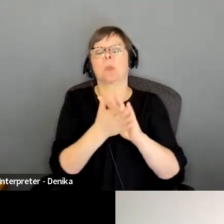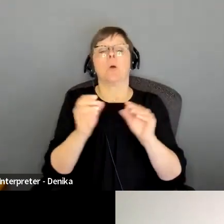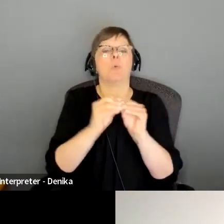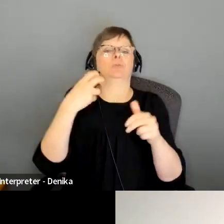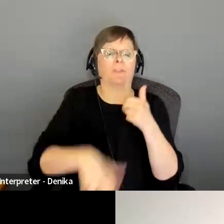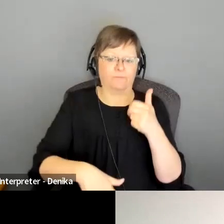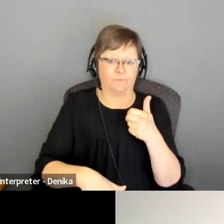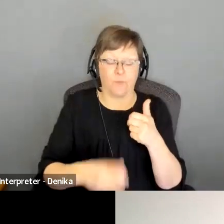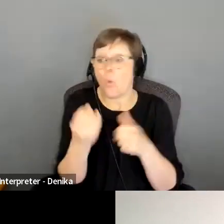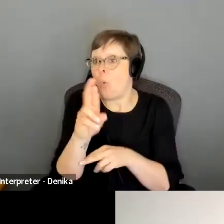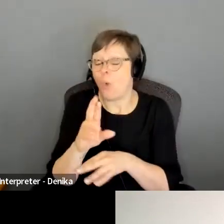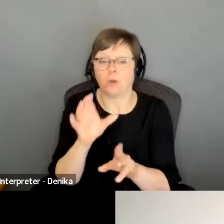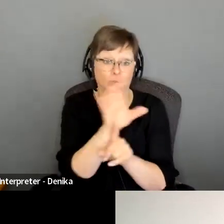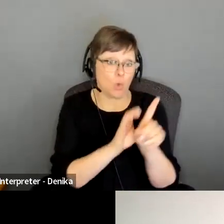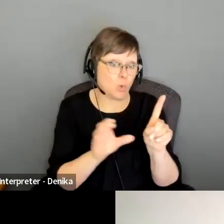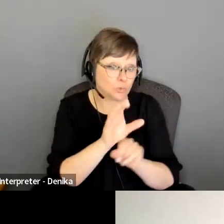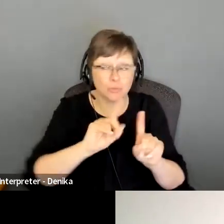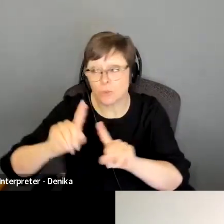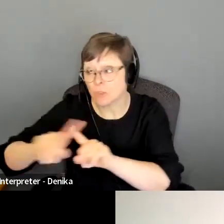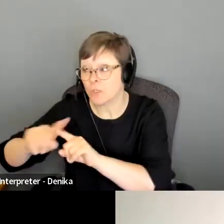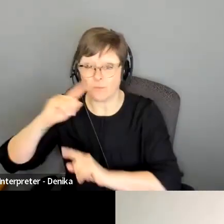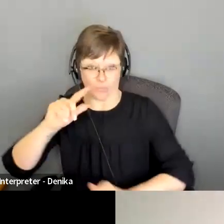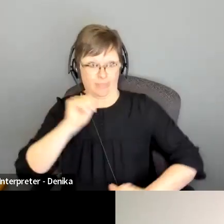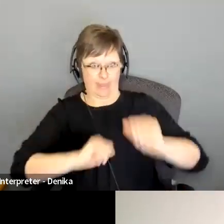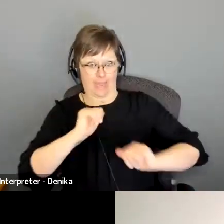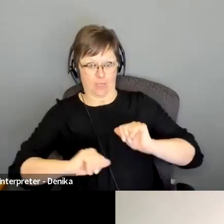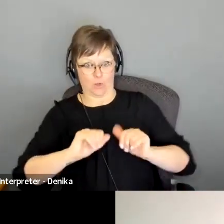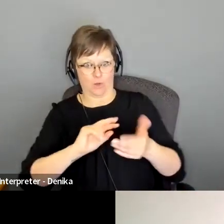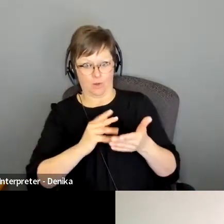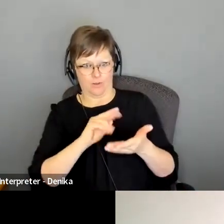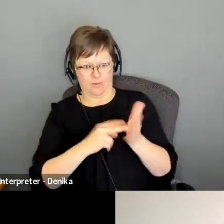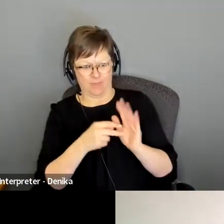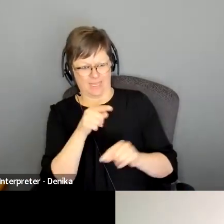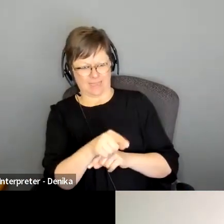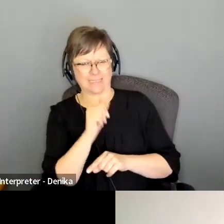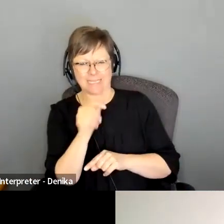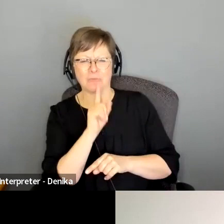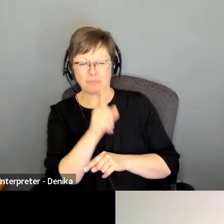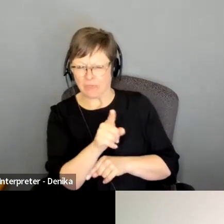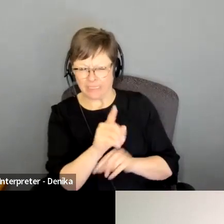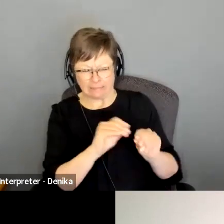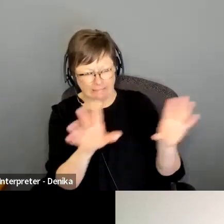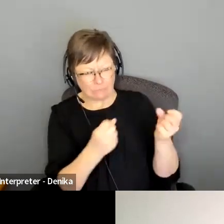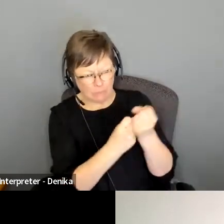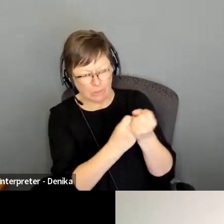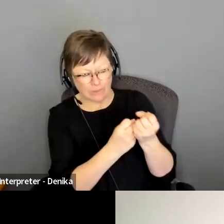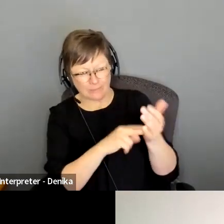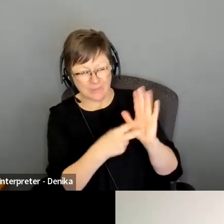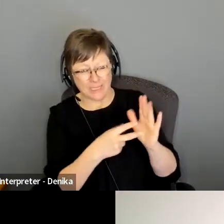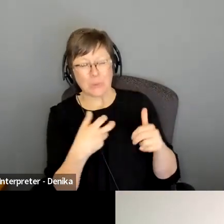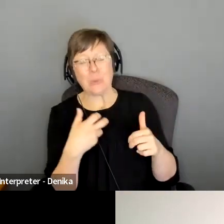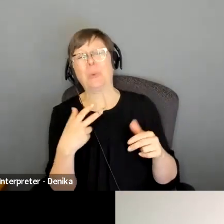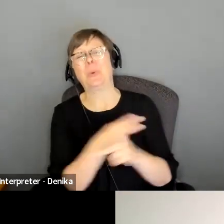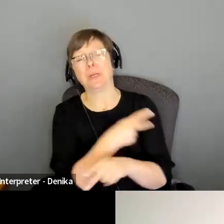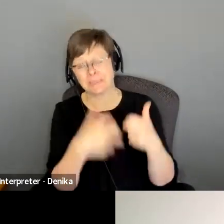or culturally thinking within theater practice, it's not something that is made explicit or supported, it makes it that much harder. So